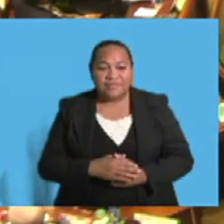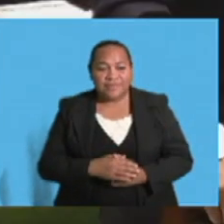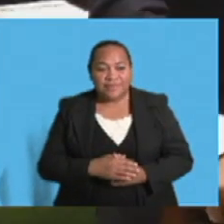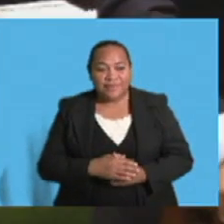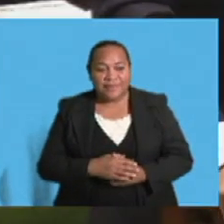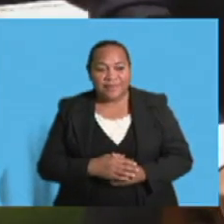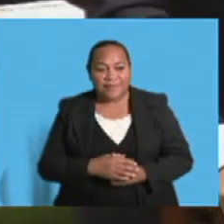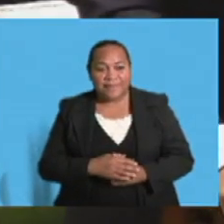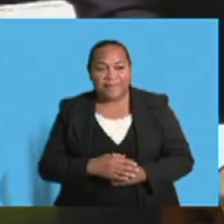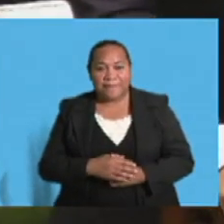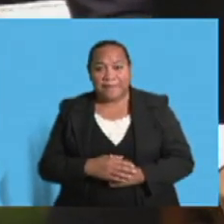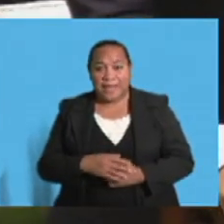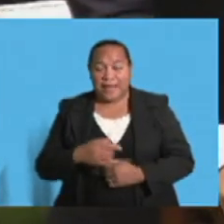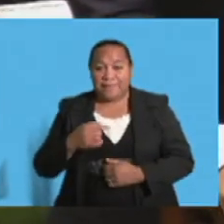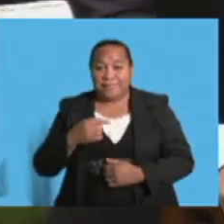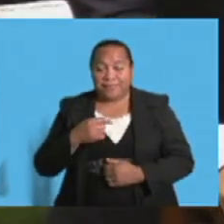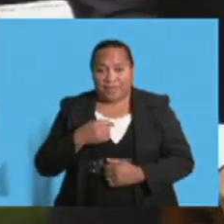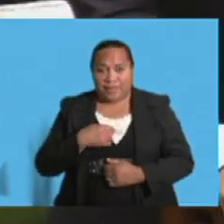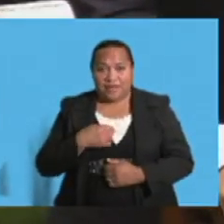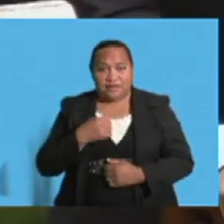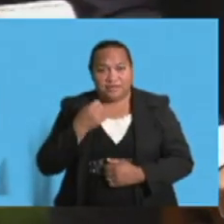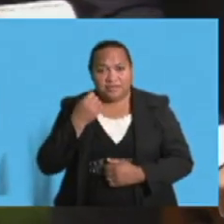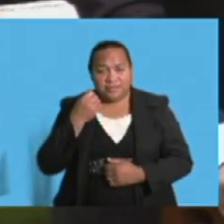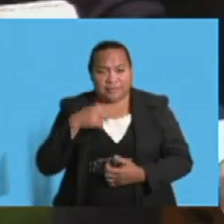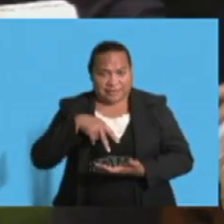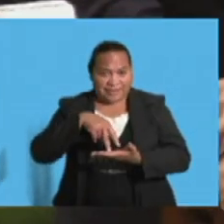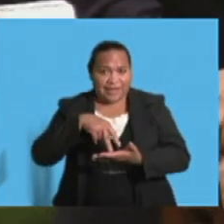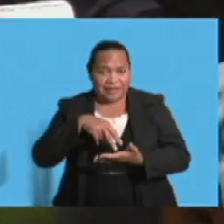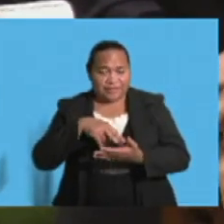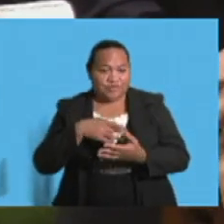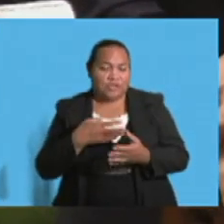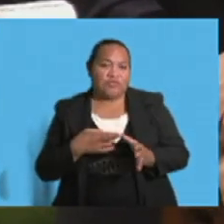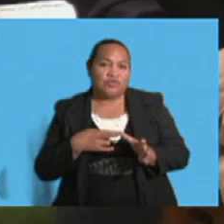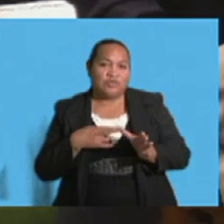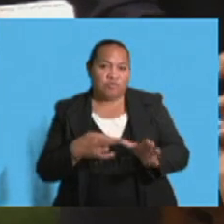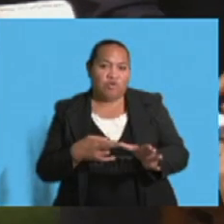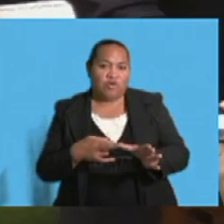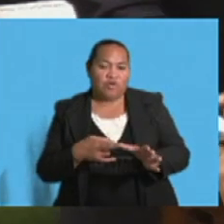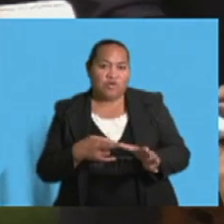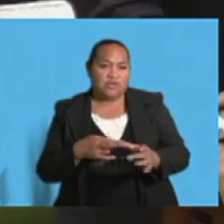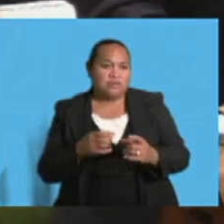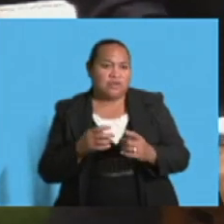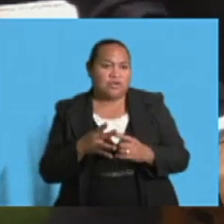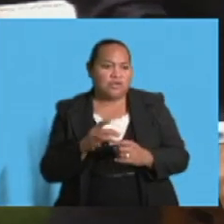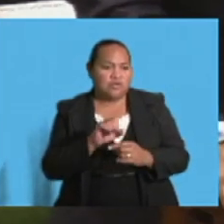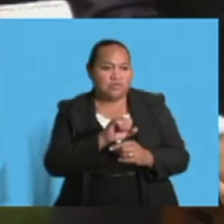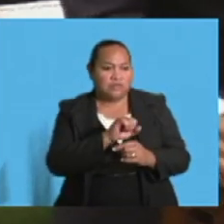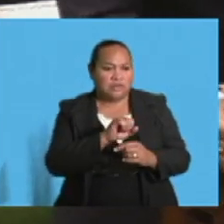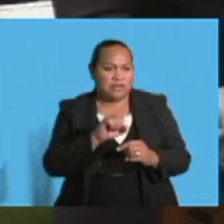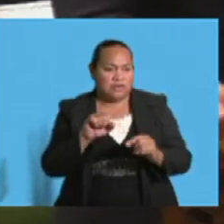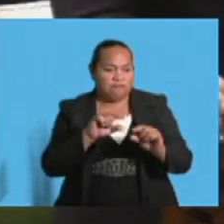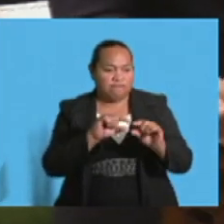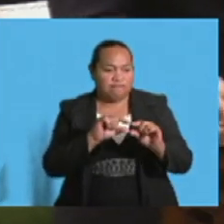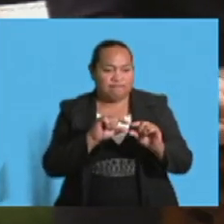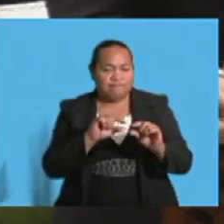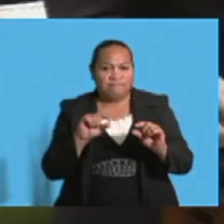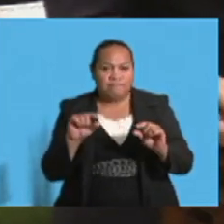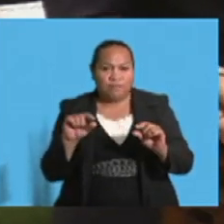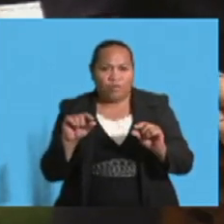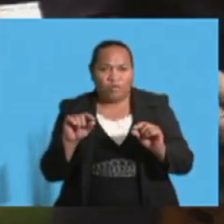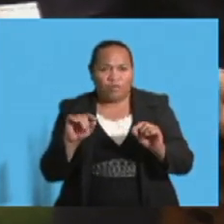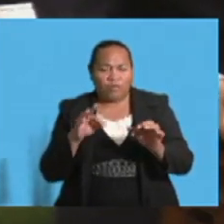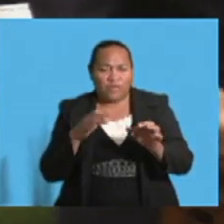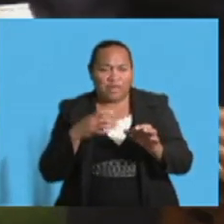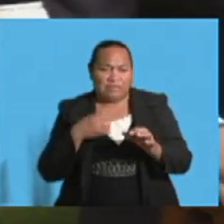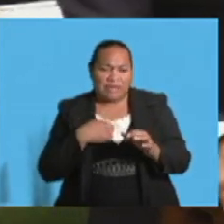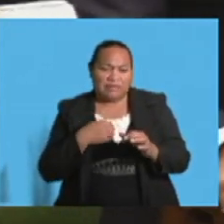Madam Speaker, I stand this evening to give this response with a particular sense of melancholy. The reason why I'm melancholic,